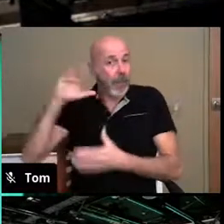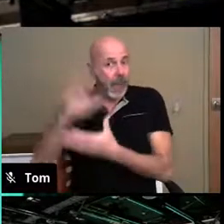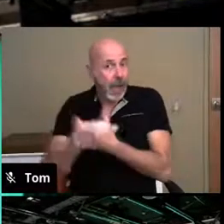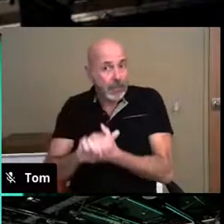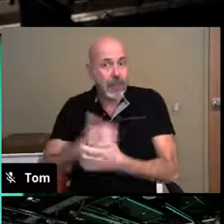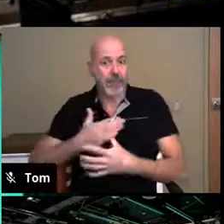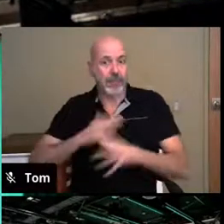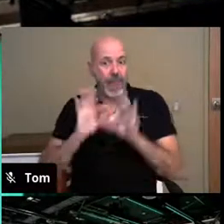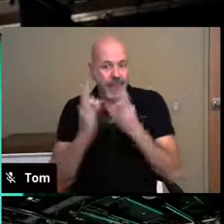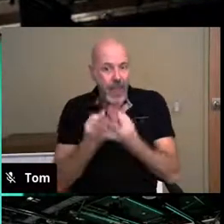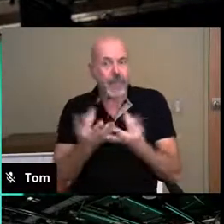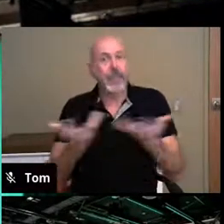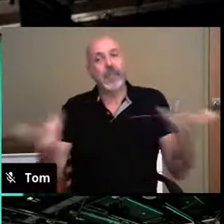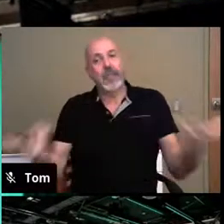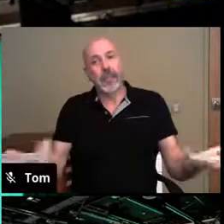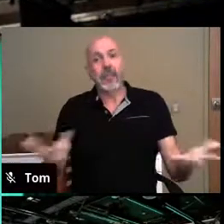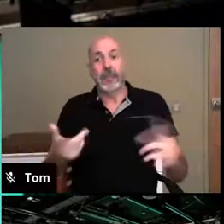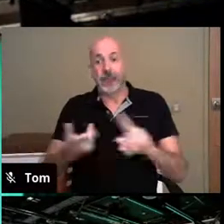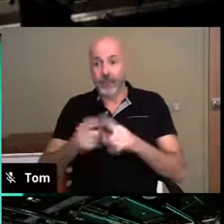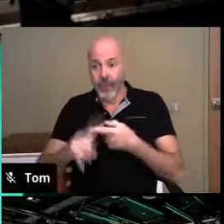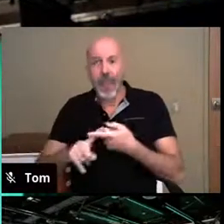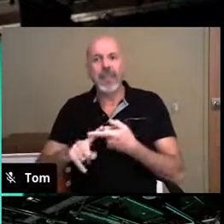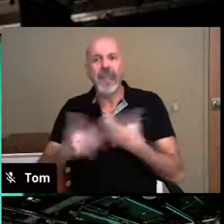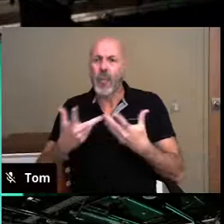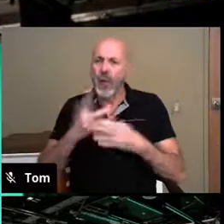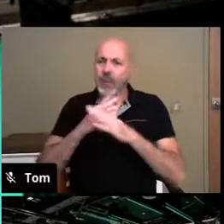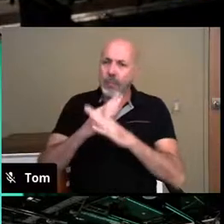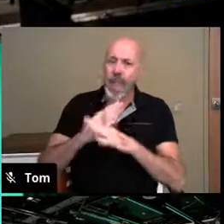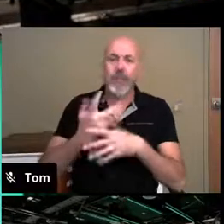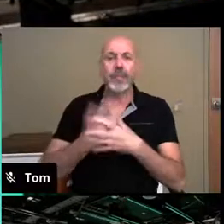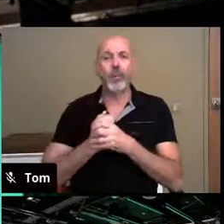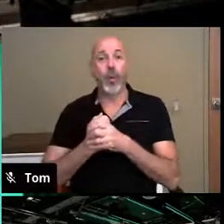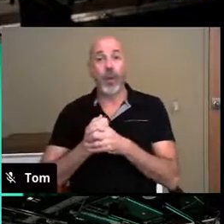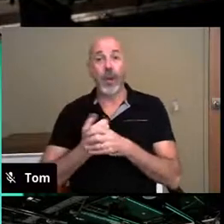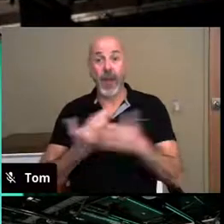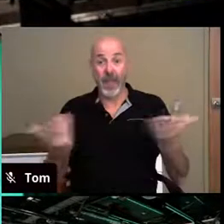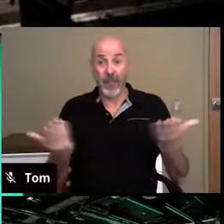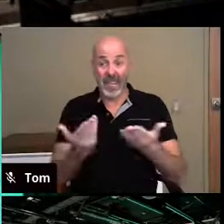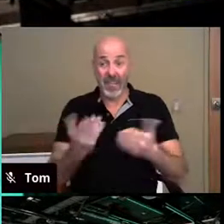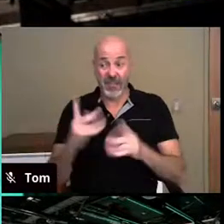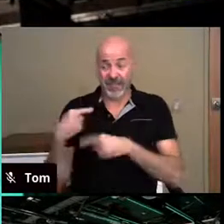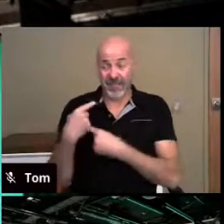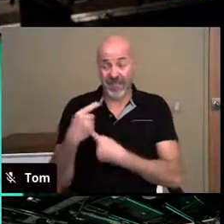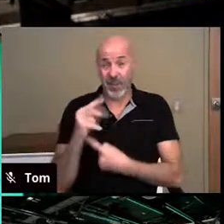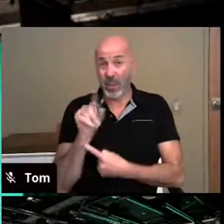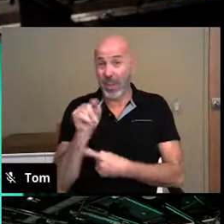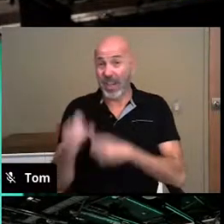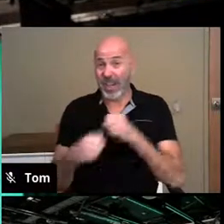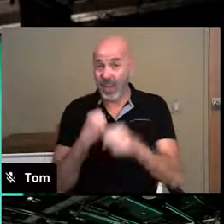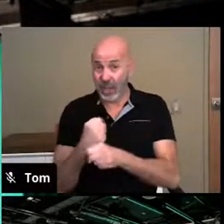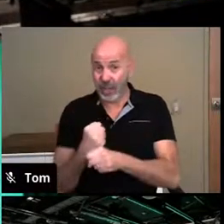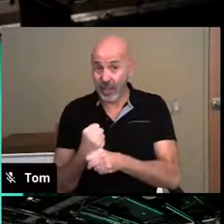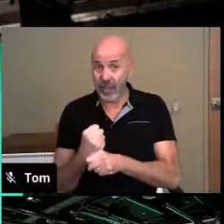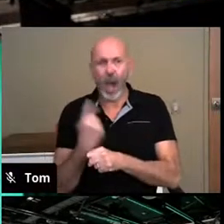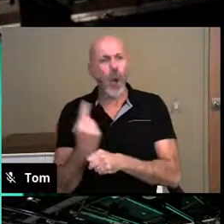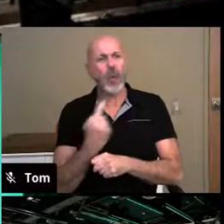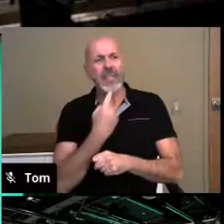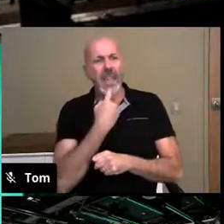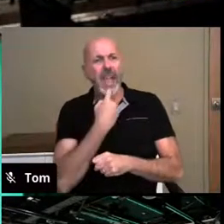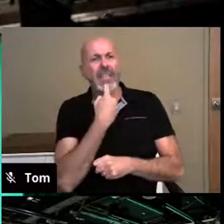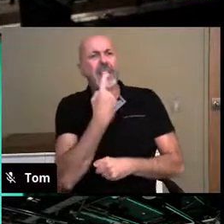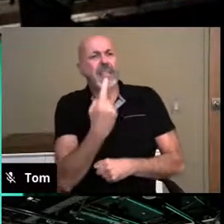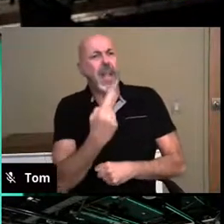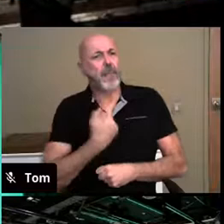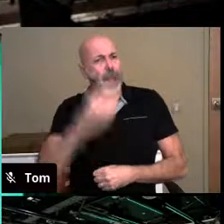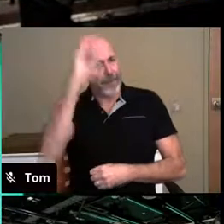my family and friends, I've been here for 20 years, so I've always had a say, and I felt like I had a say,